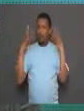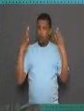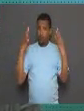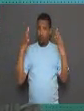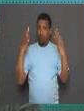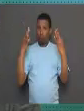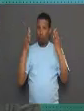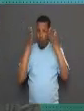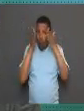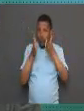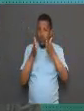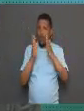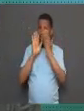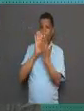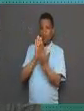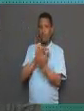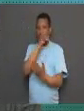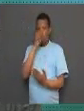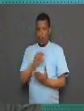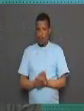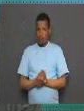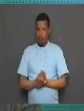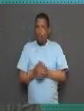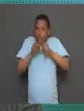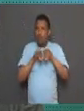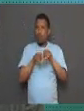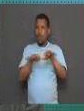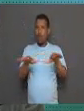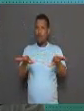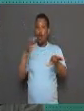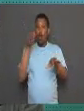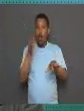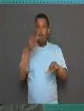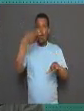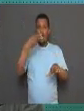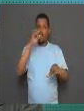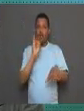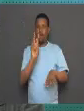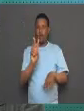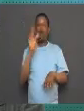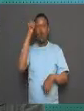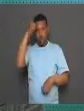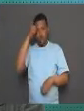facing Ethiopia: the spread of HIV/AIDS.